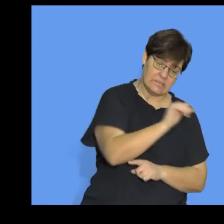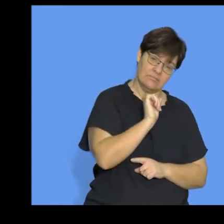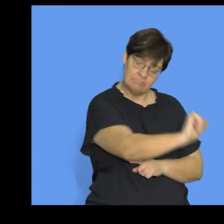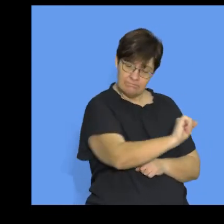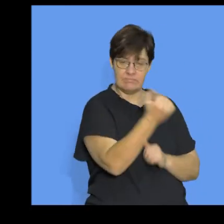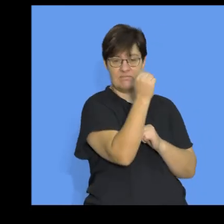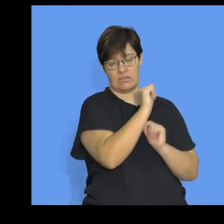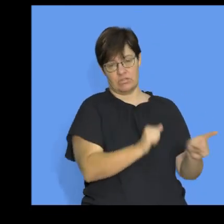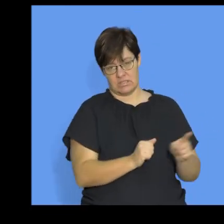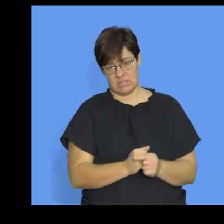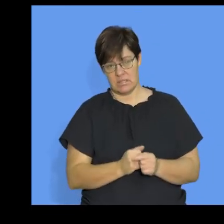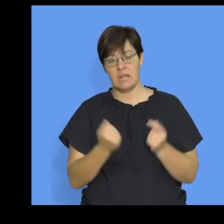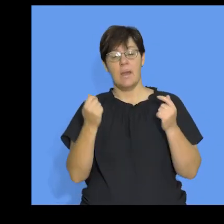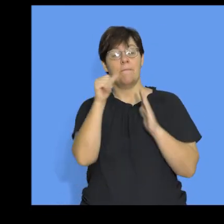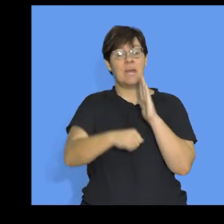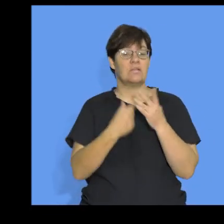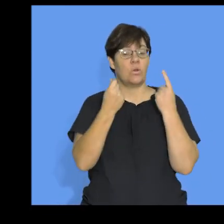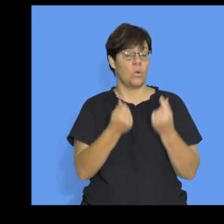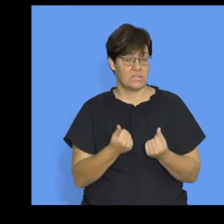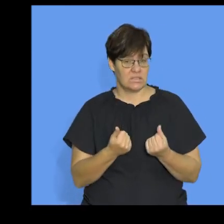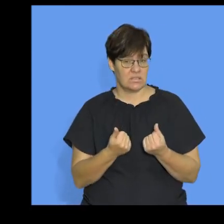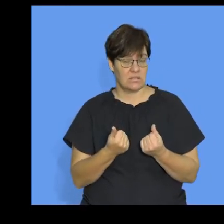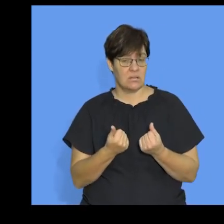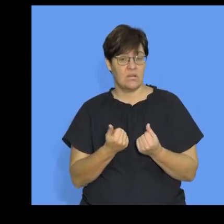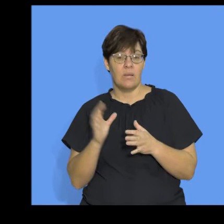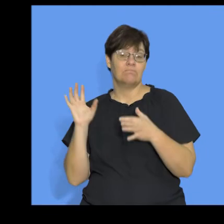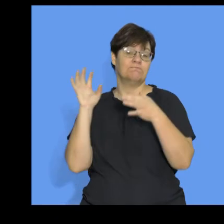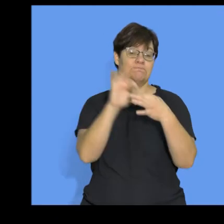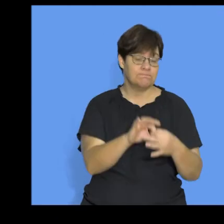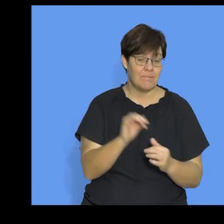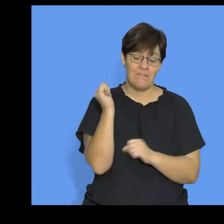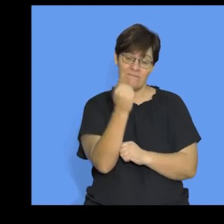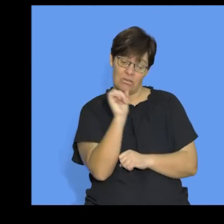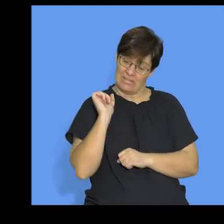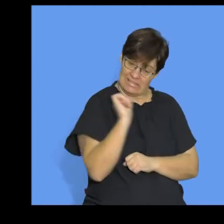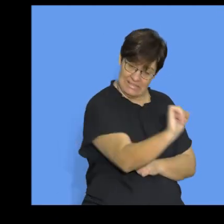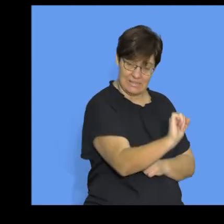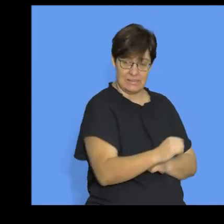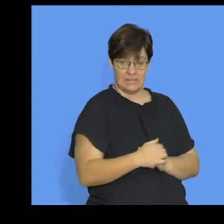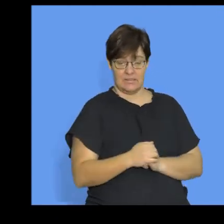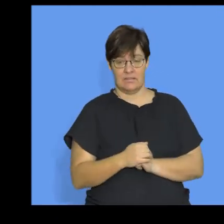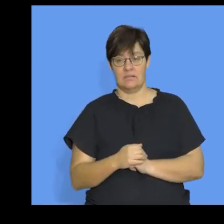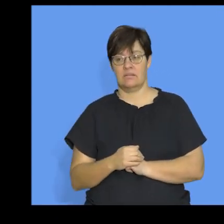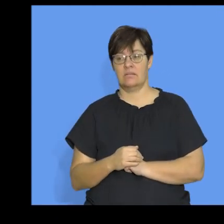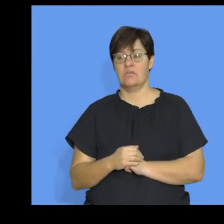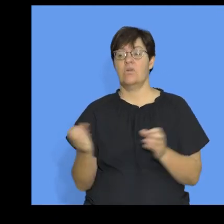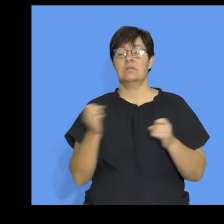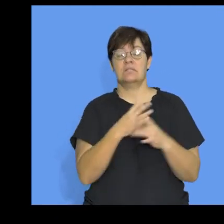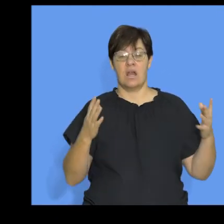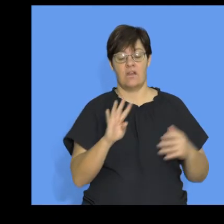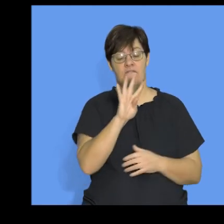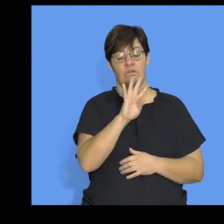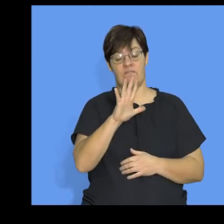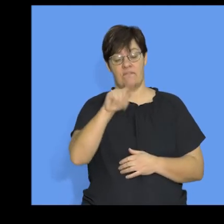the maintenance cost as it is applicable to the factory. So here we go. You start off with your